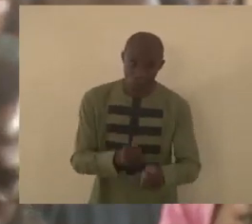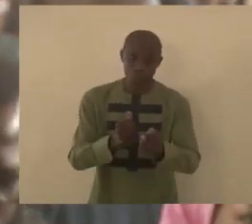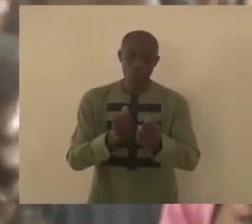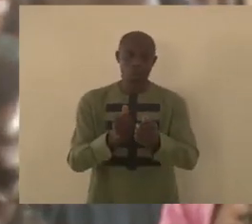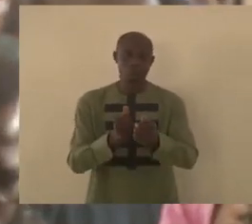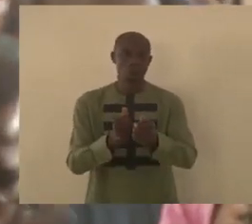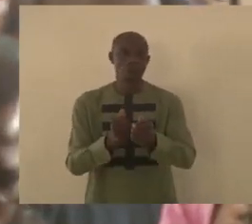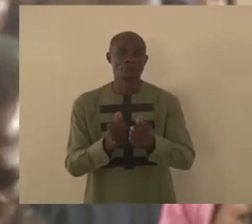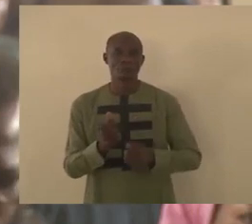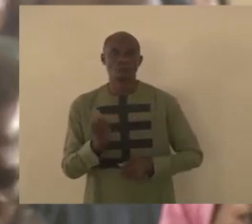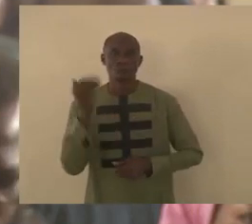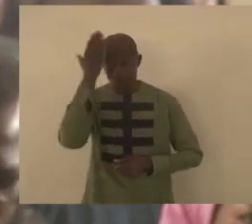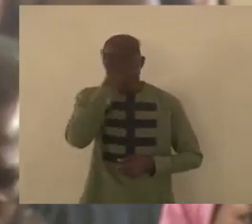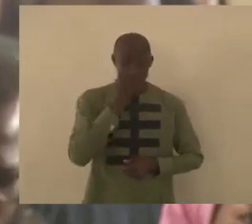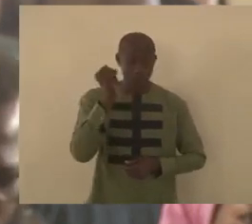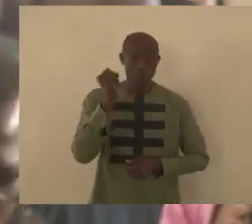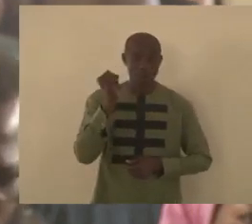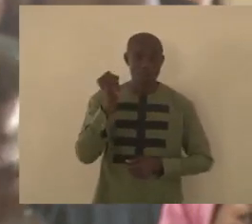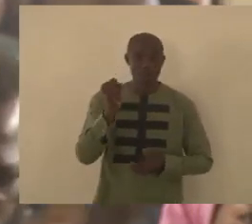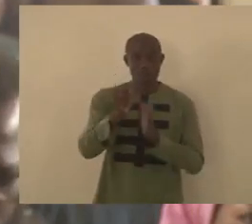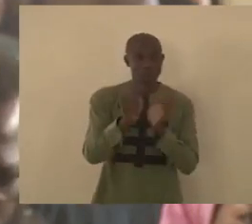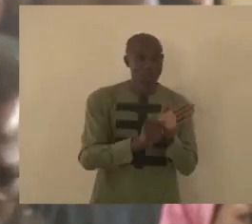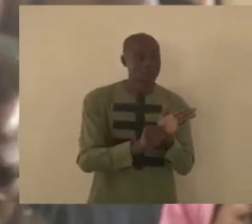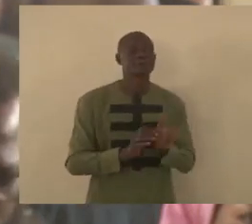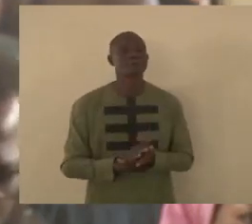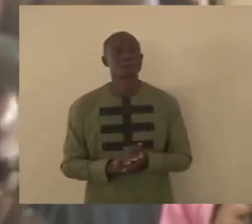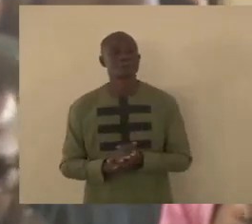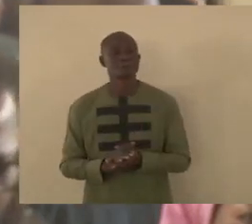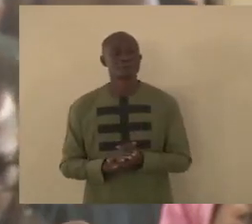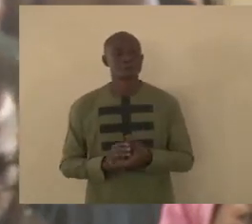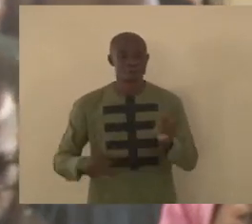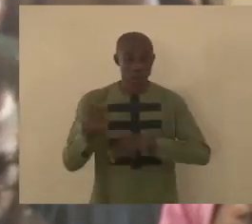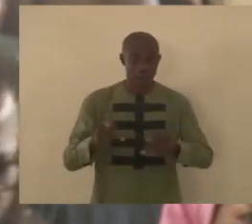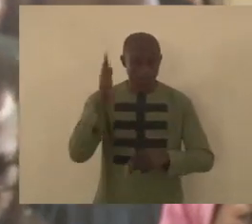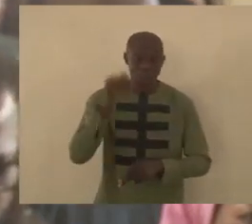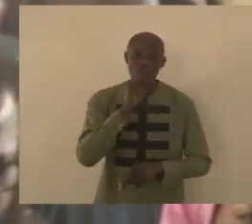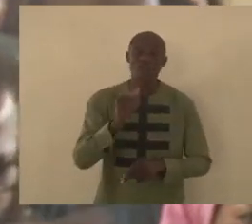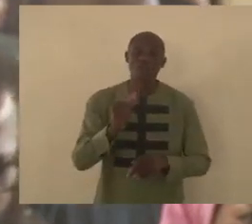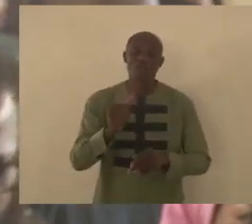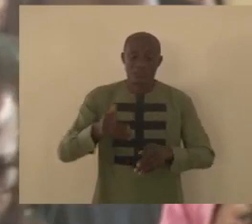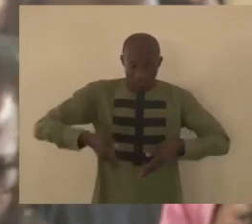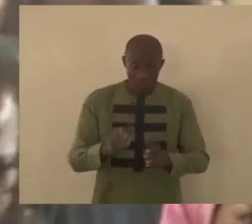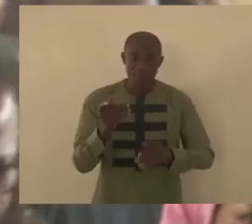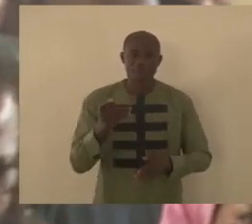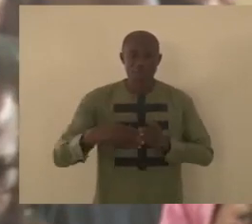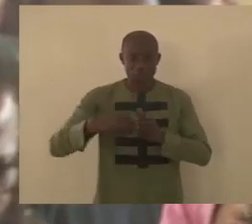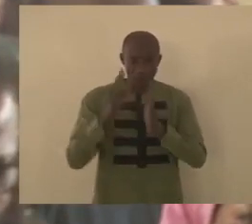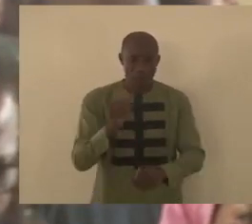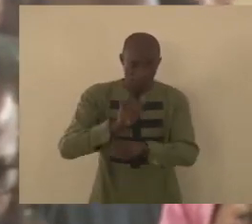challenging. Beautiful state, working very hard, but what is it? People won't even allow the leaders to